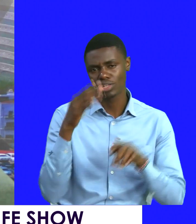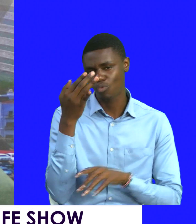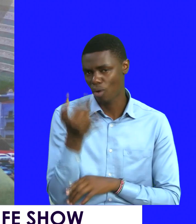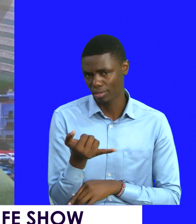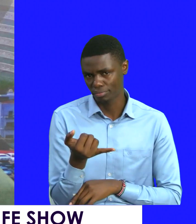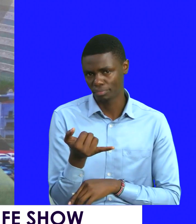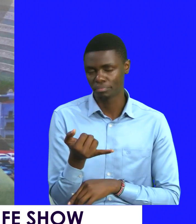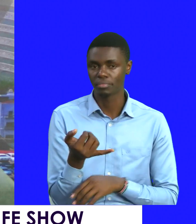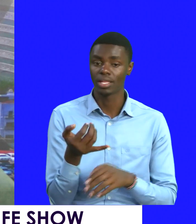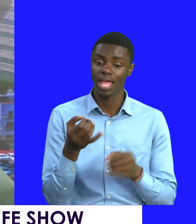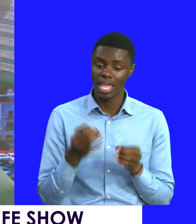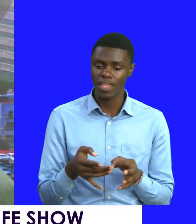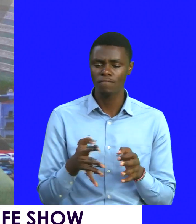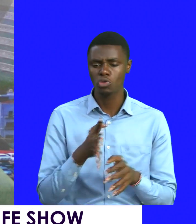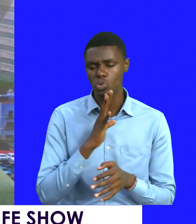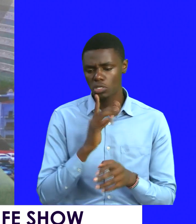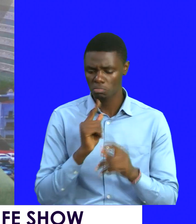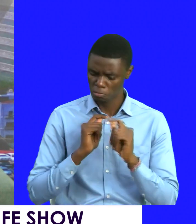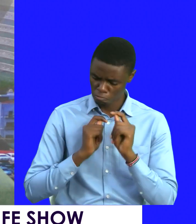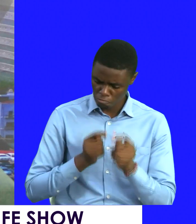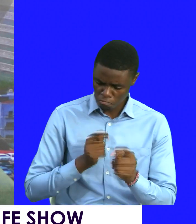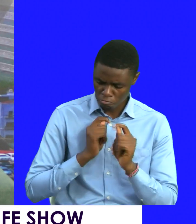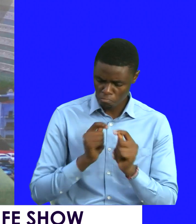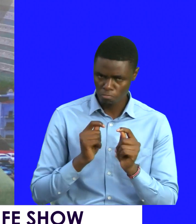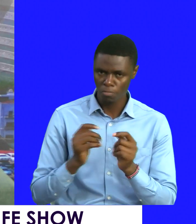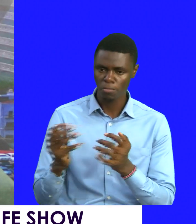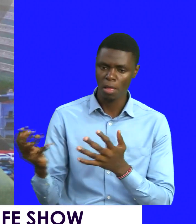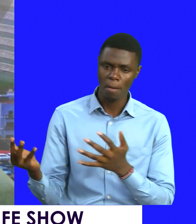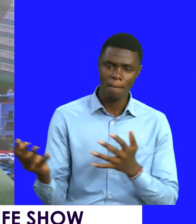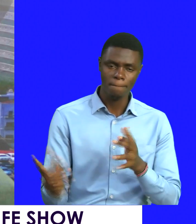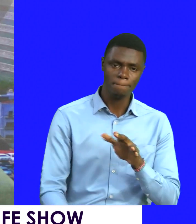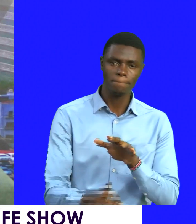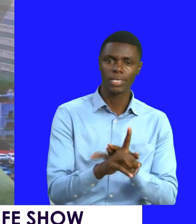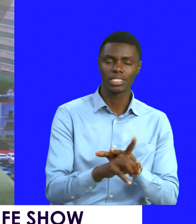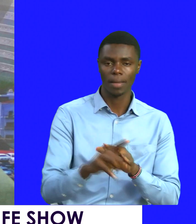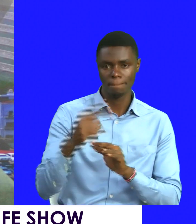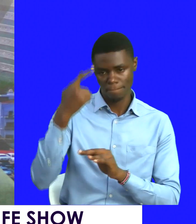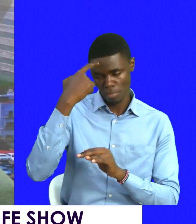Courtesy in speech brings out a stable man or a stable woman.